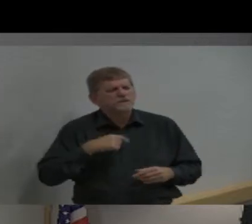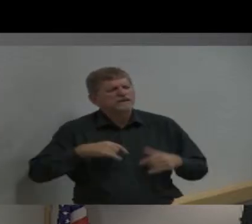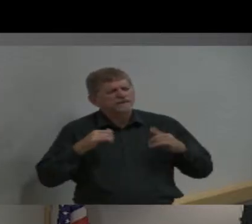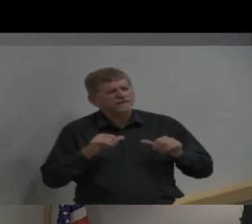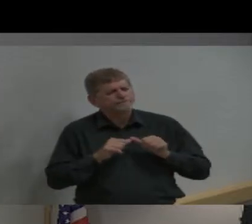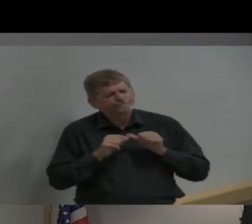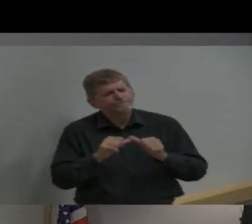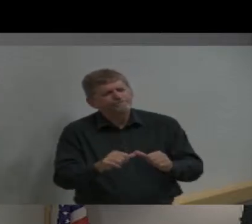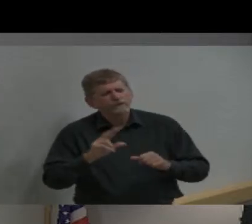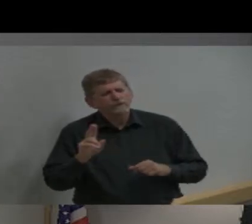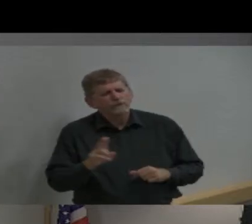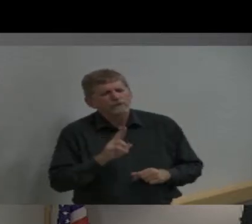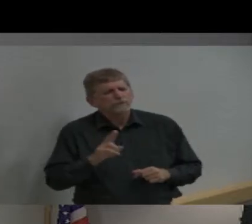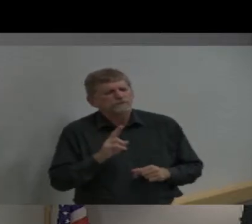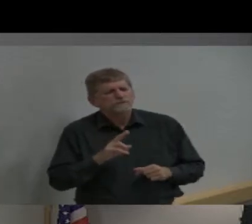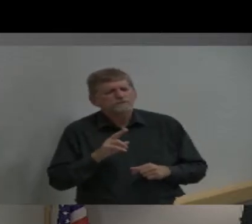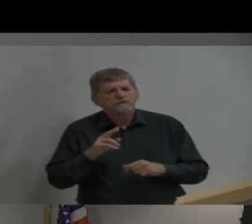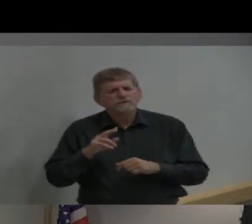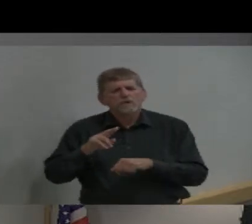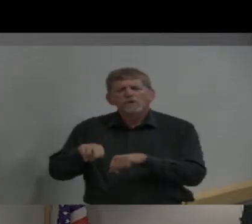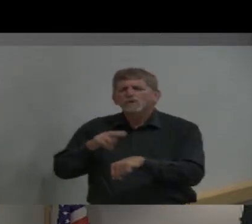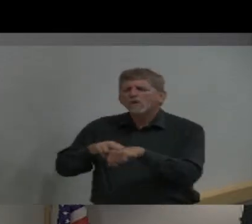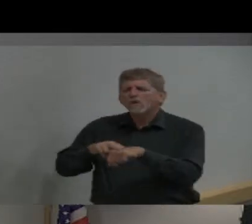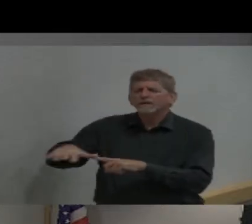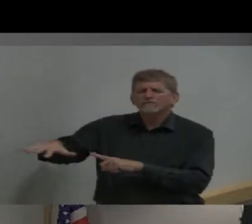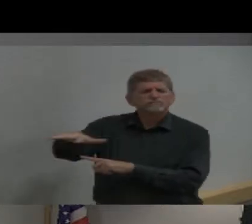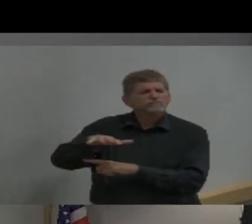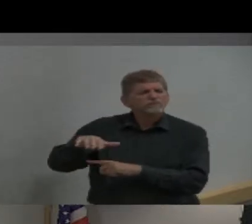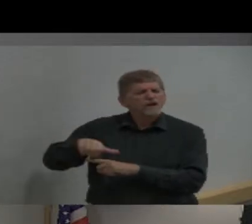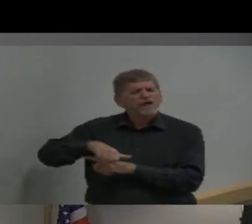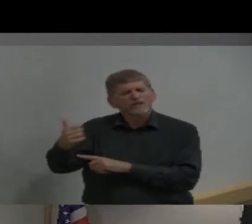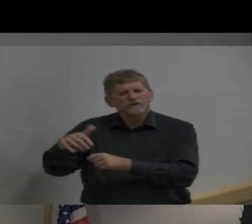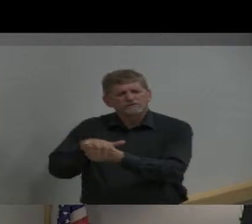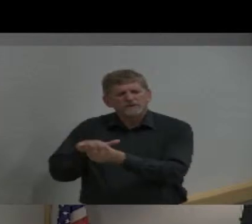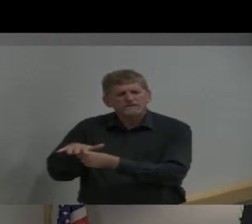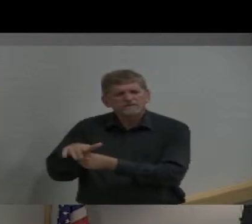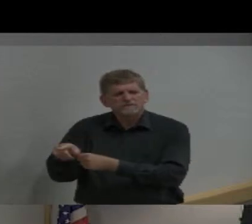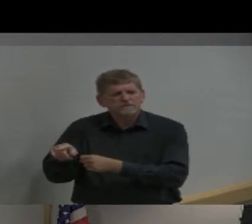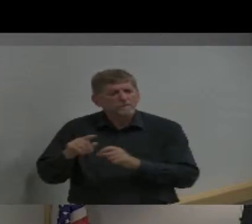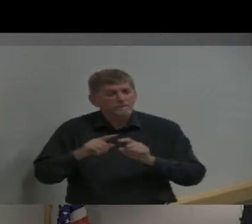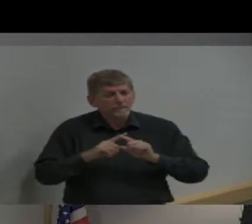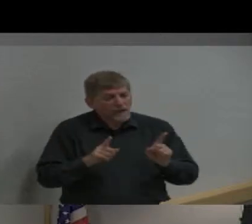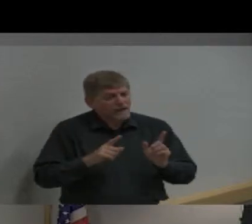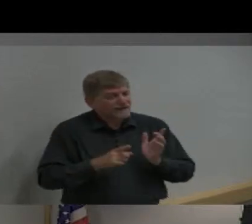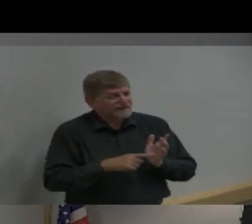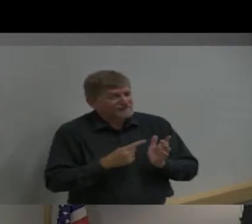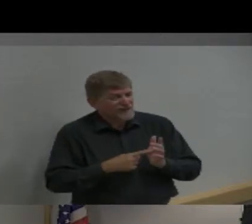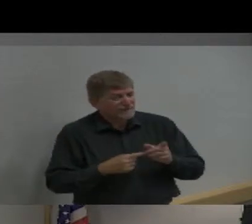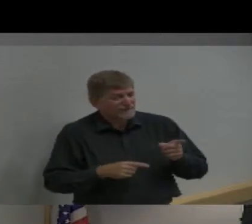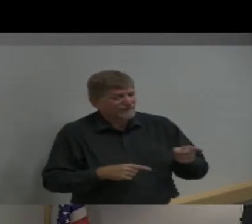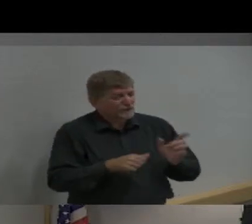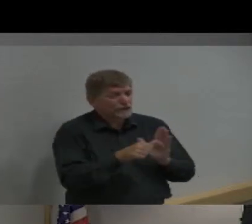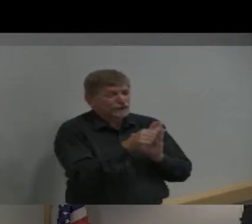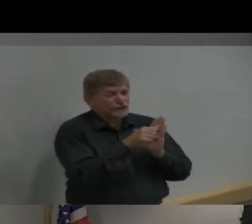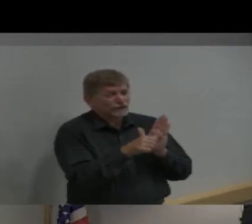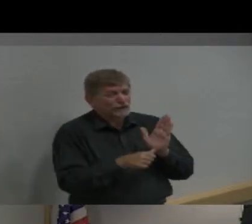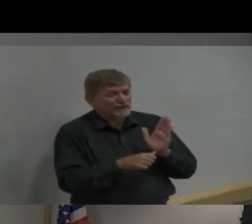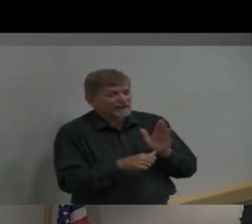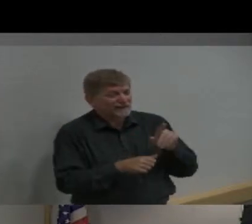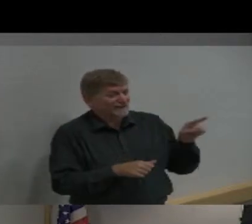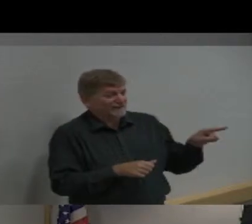using some of our, at various times during the day, we'll be using some of our surgical space for patients that might otherwise